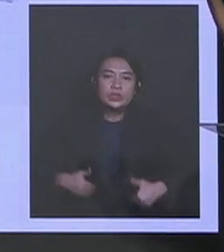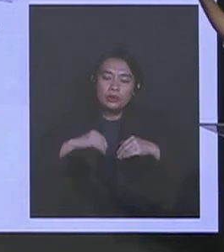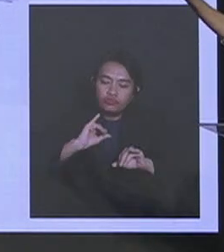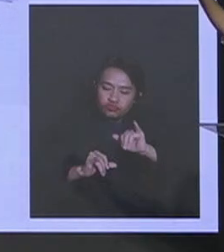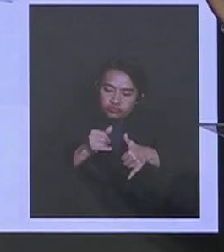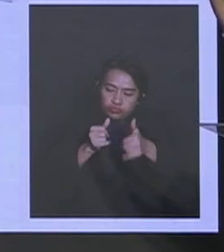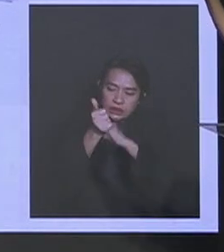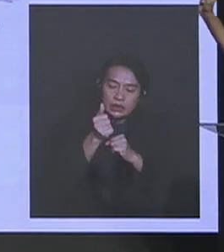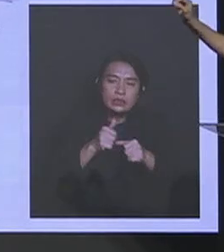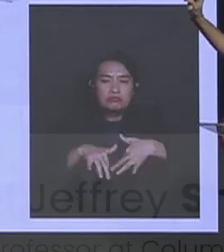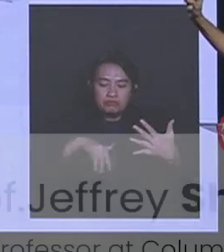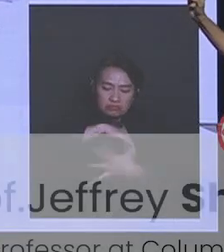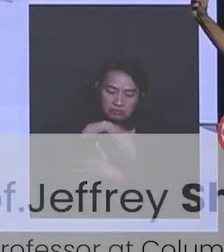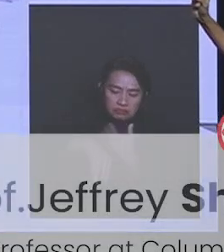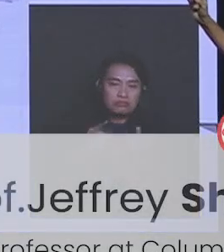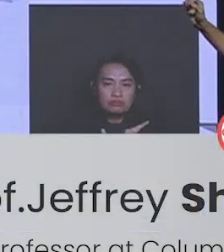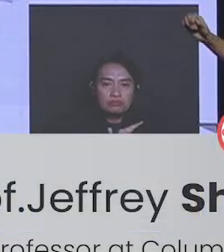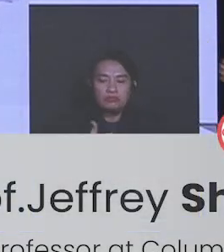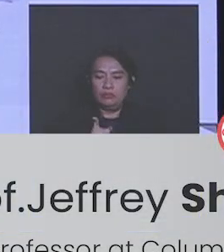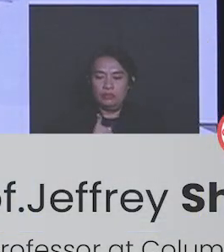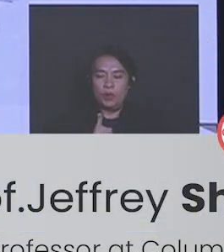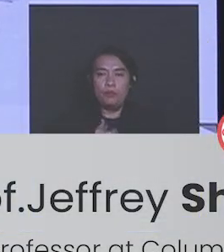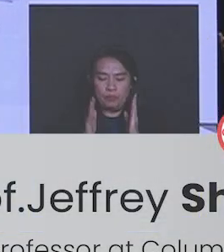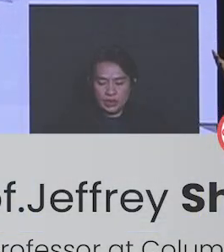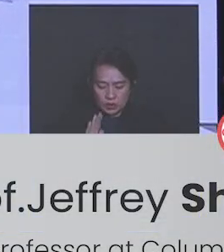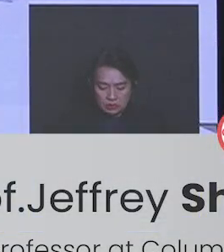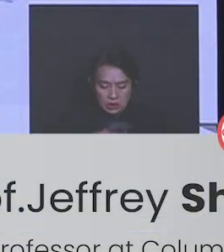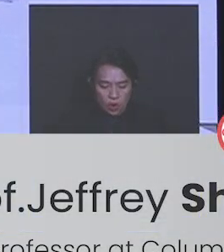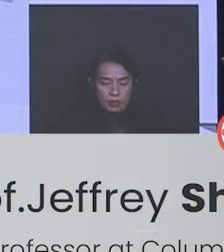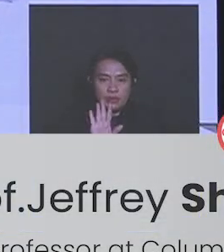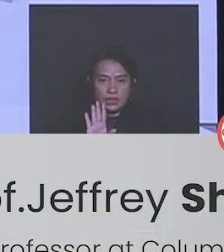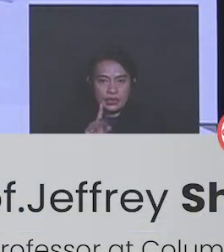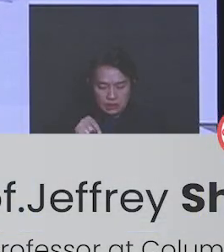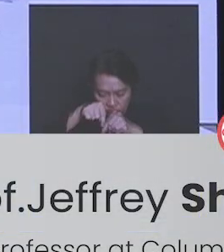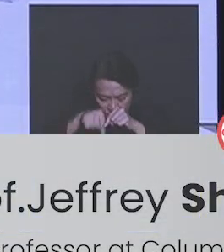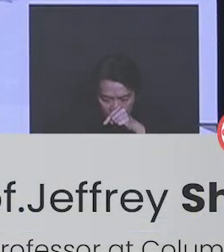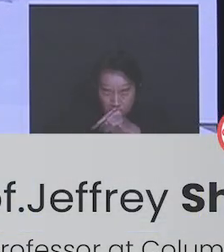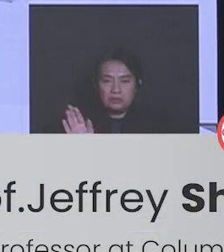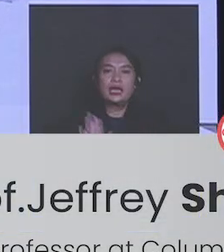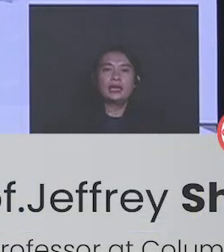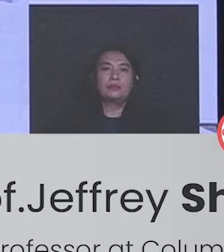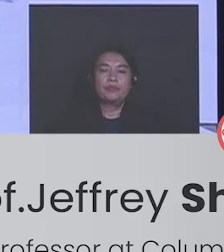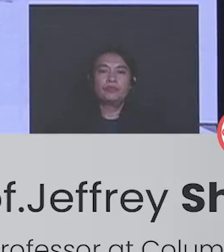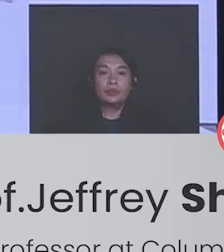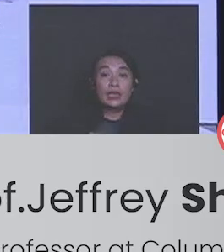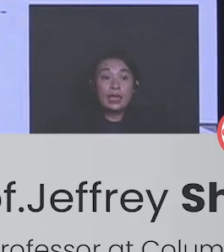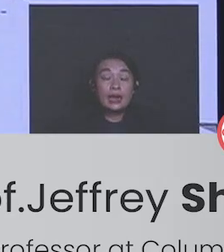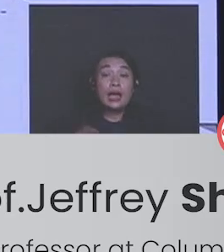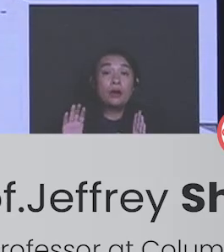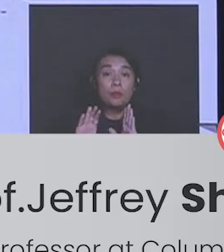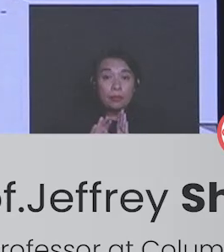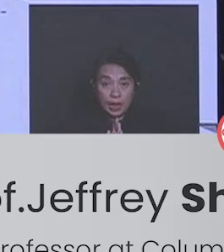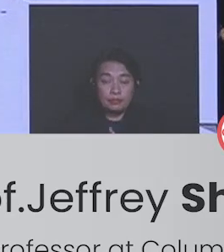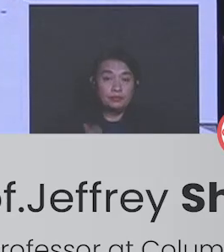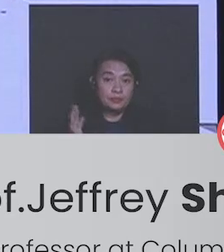specific about those elements, but I want to just present a picture of what could be in the future.